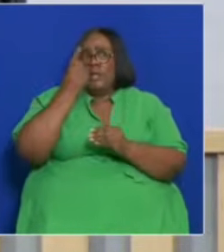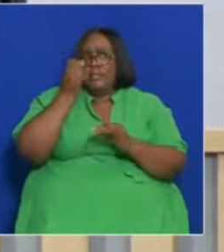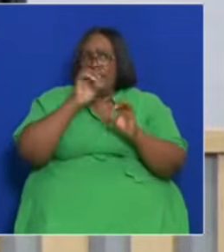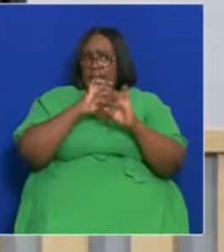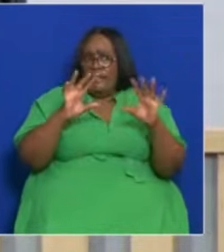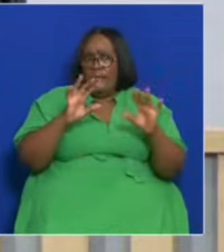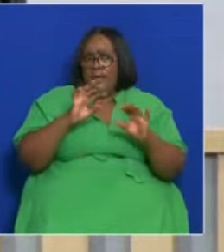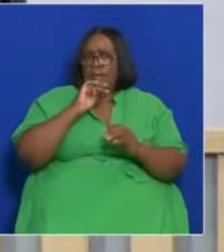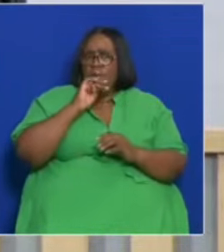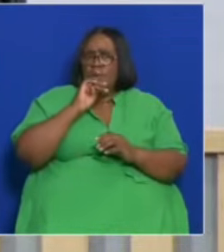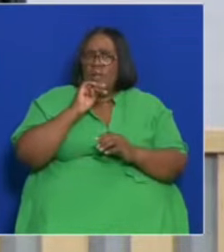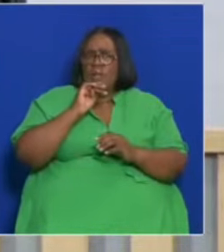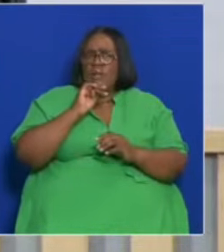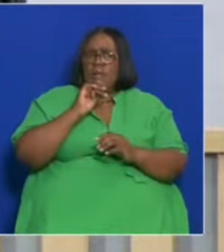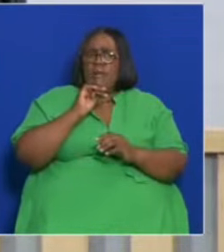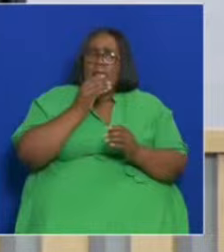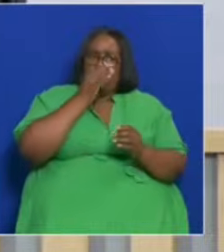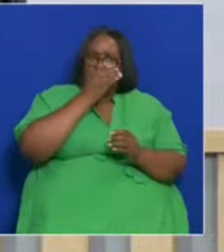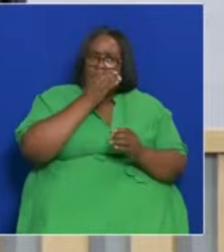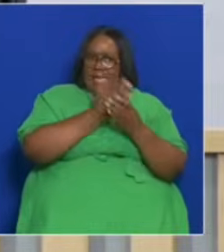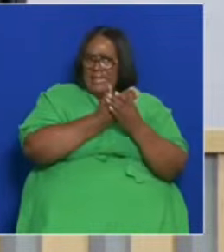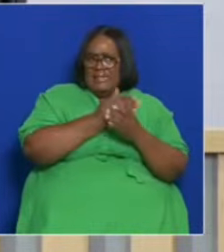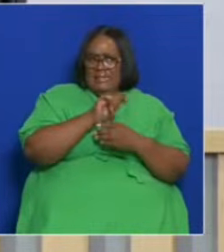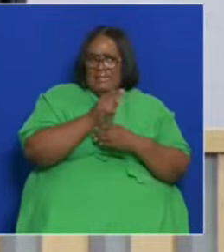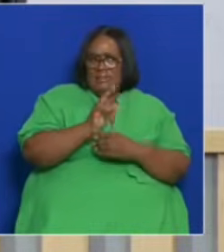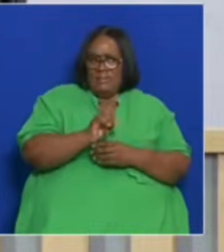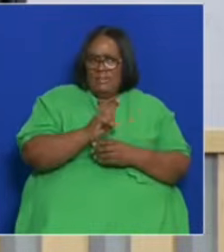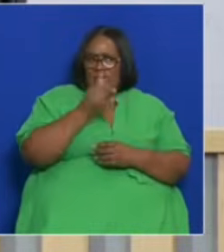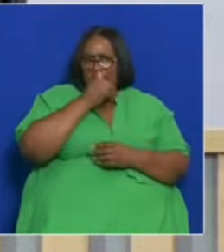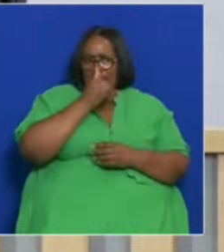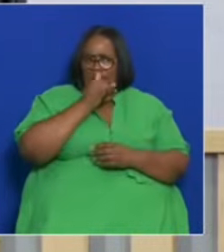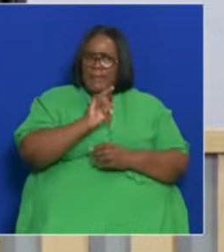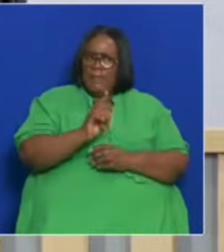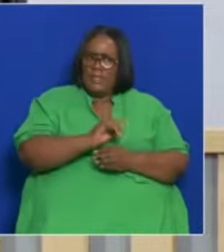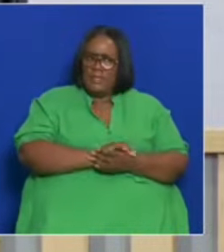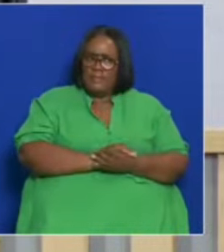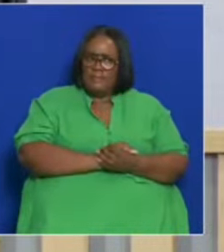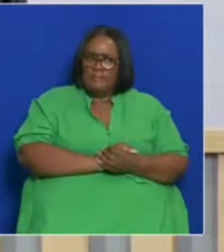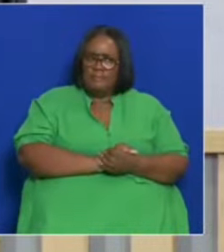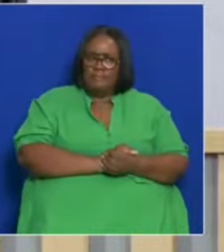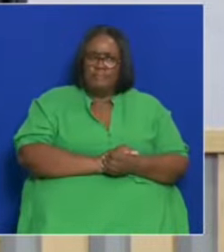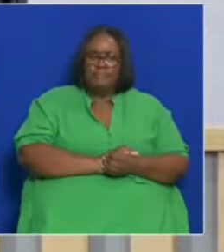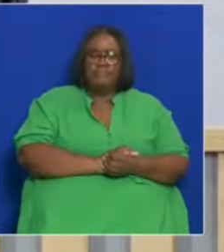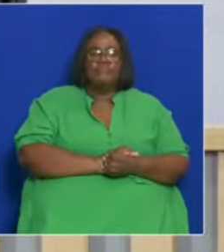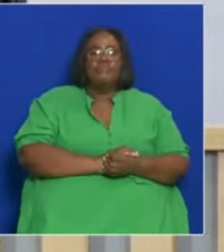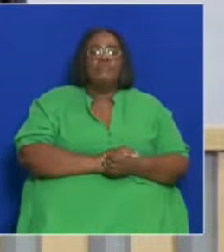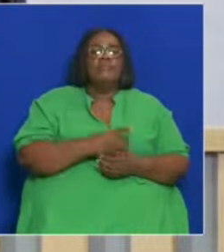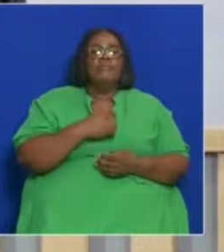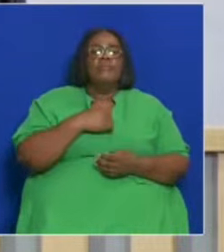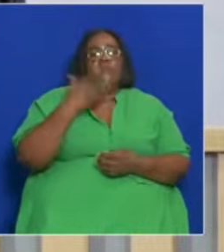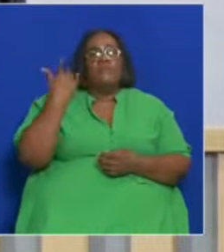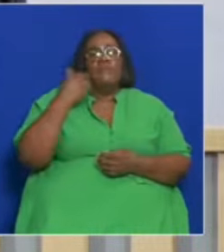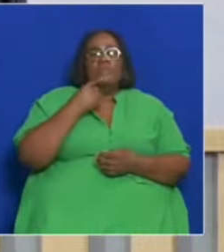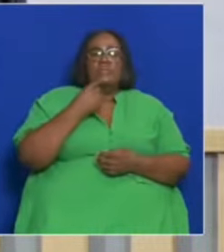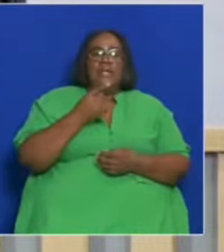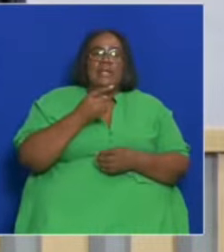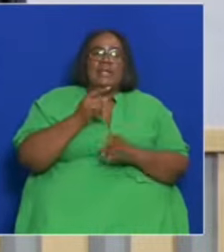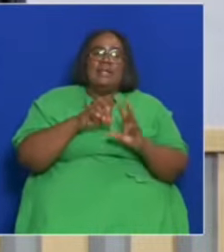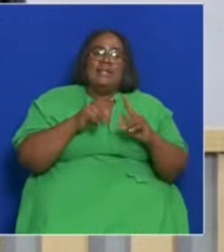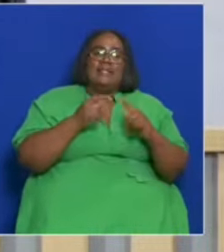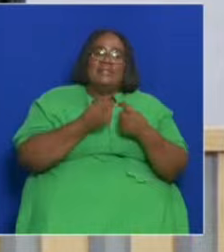that when the team members explained what is alleged